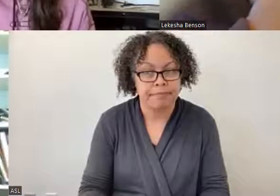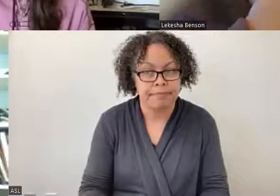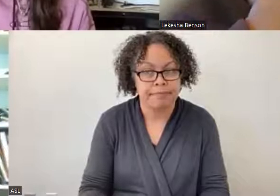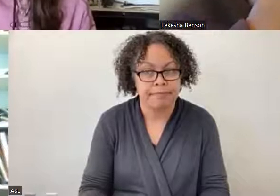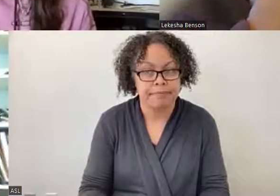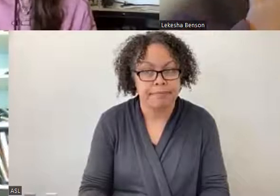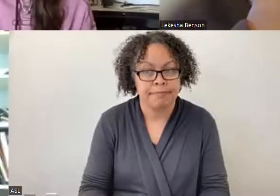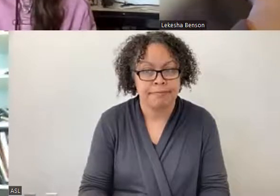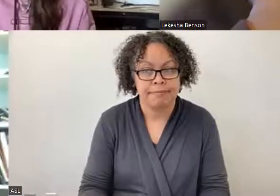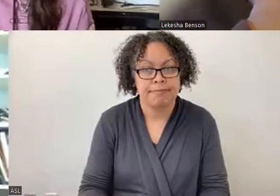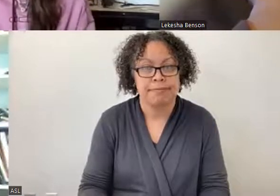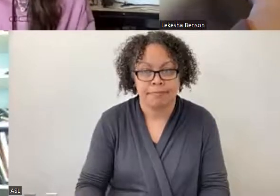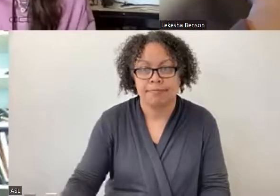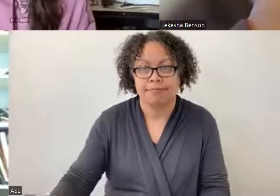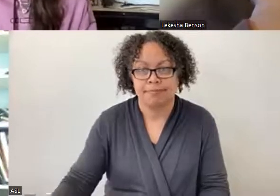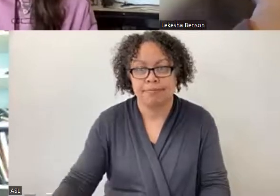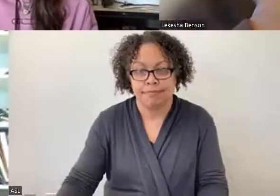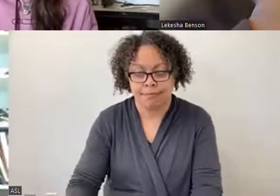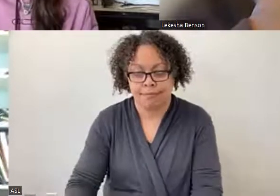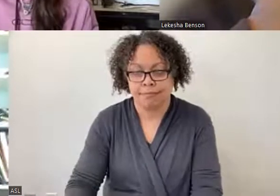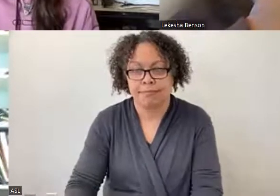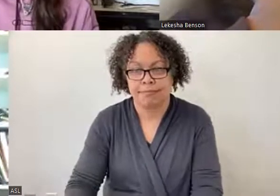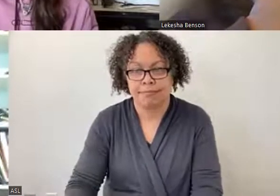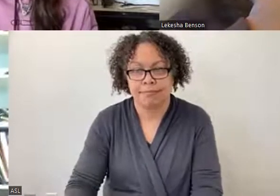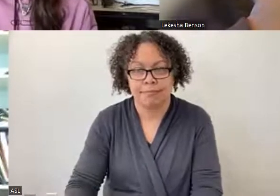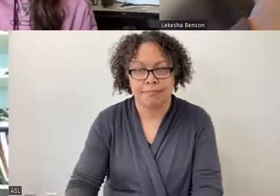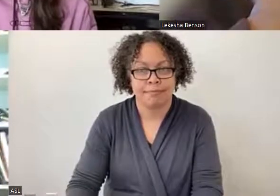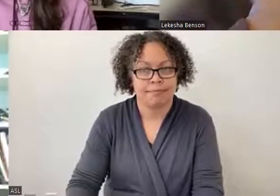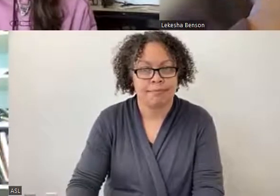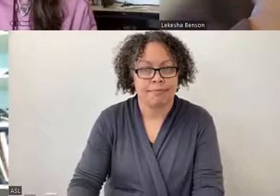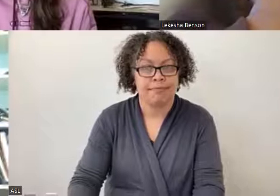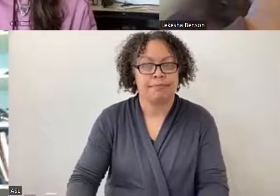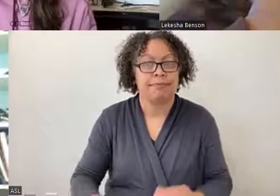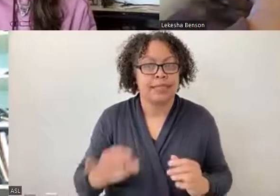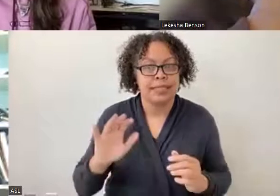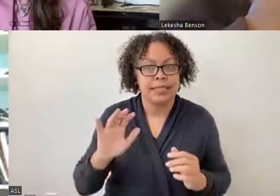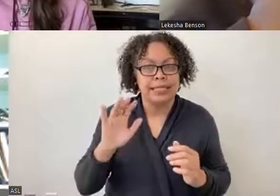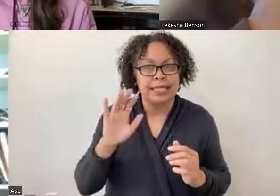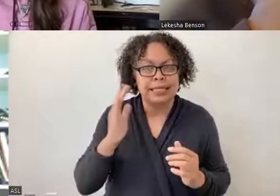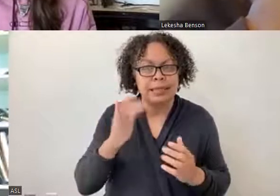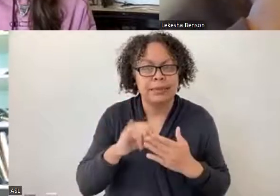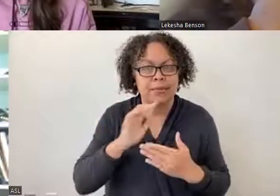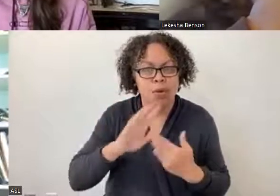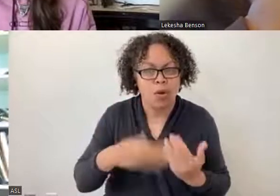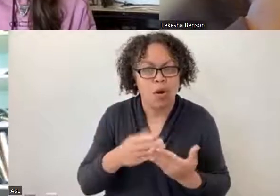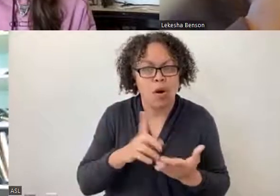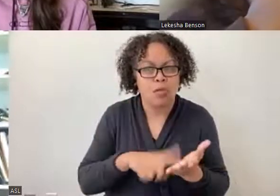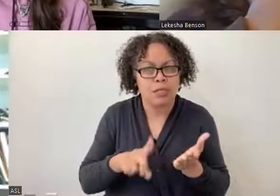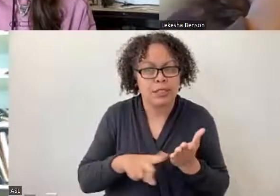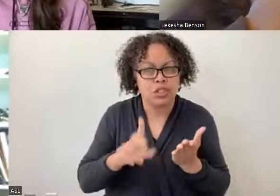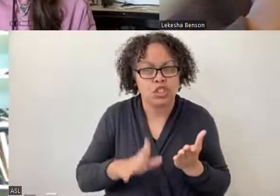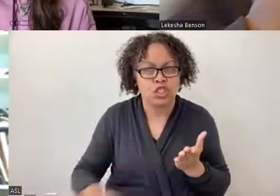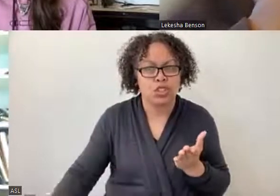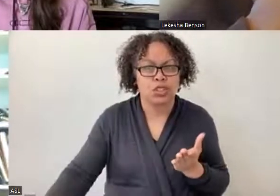Indeed, appreciate the reflections. And certainly it sounds like for all researchers, there has to be significant consideration